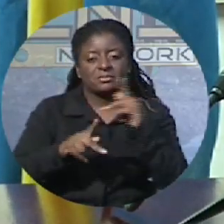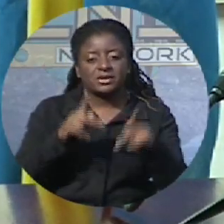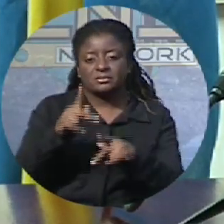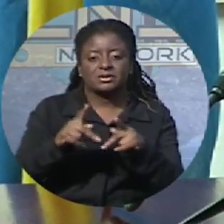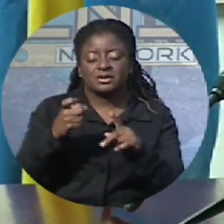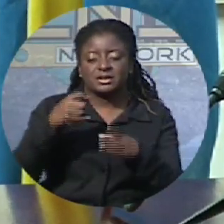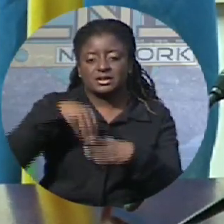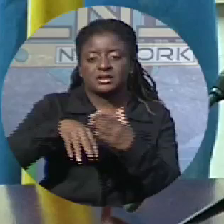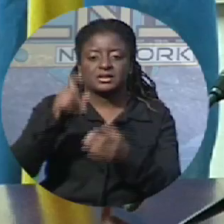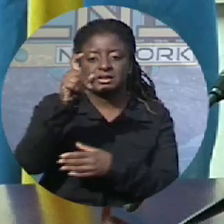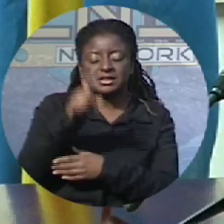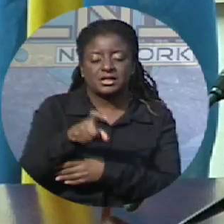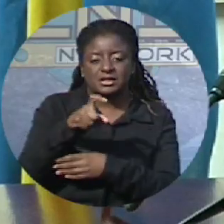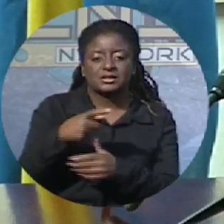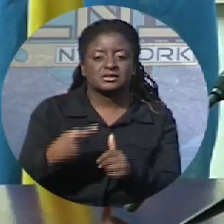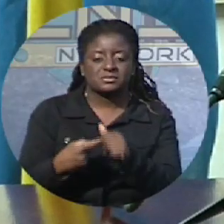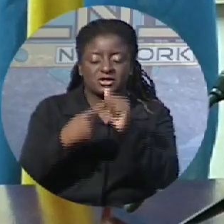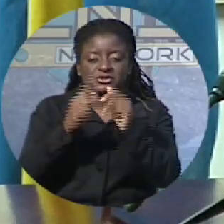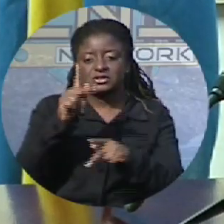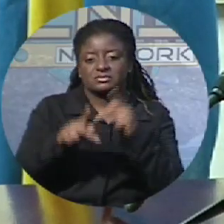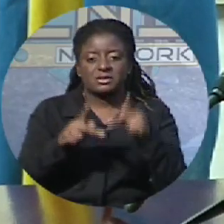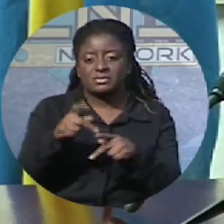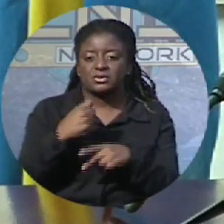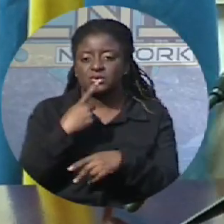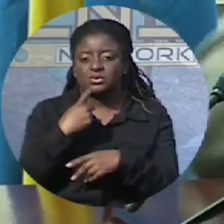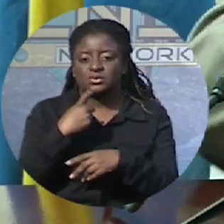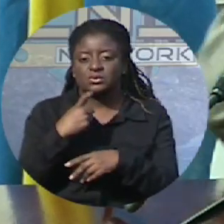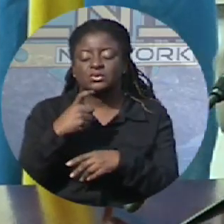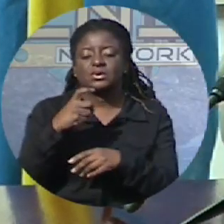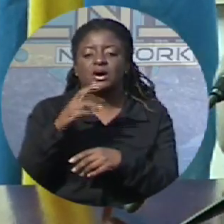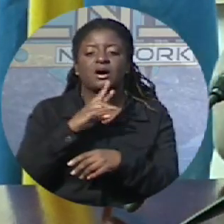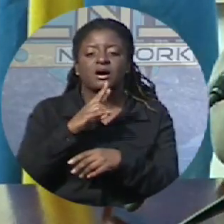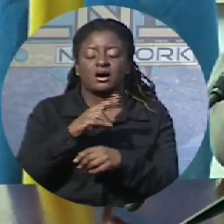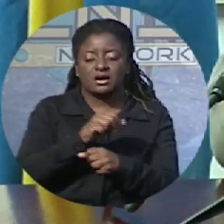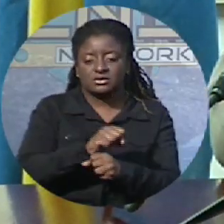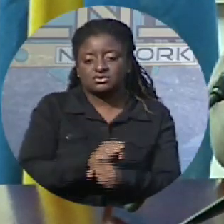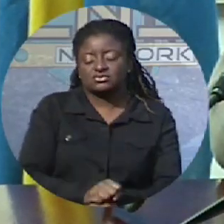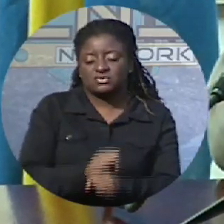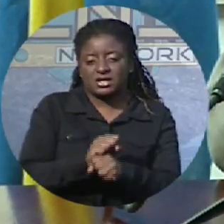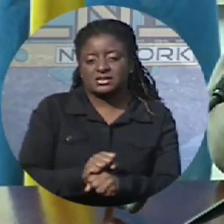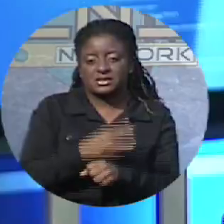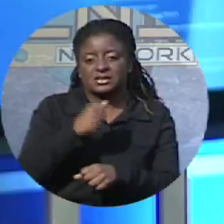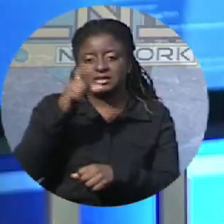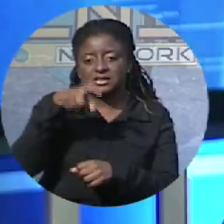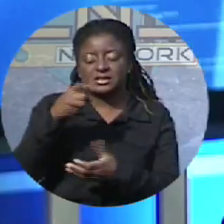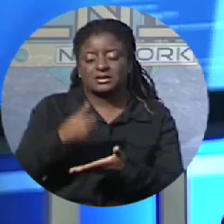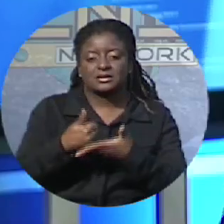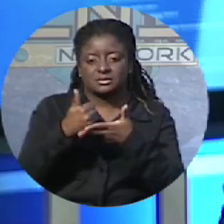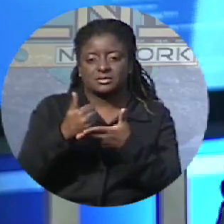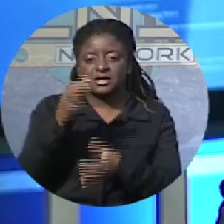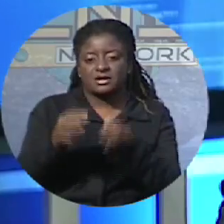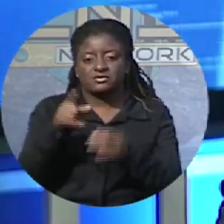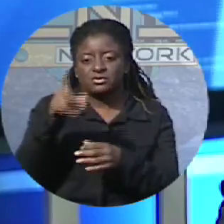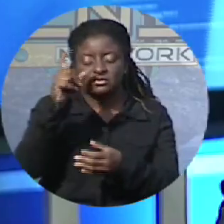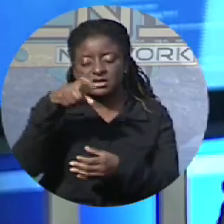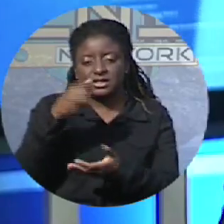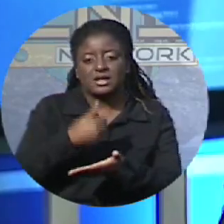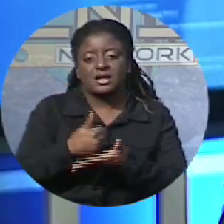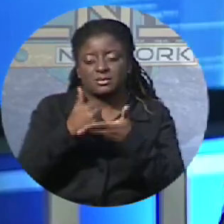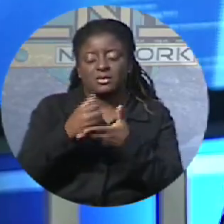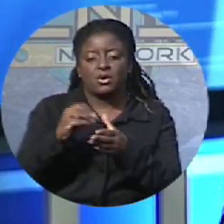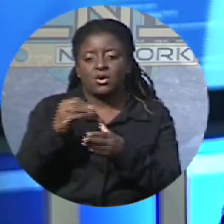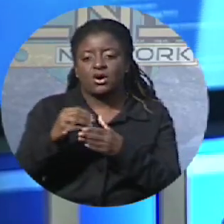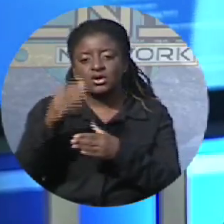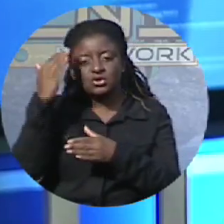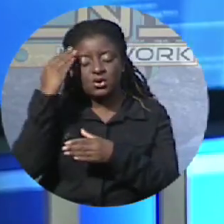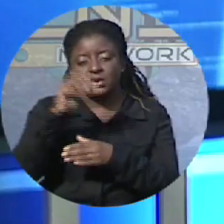particularly, of course, persons who find themselves in distress and in need of assistance. Now, if you need help or know